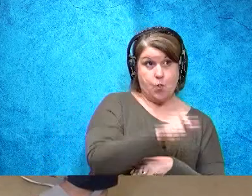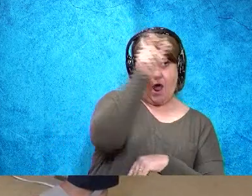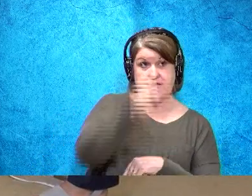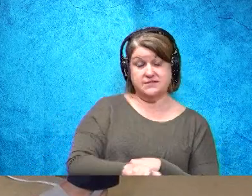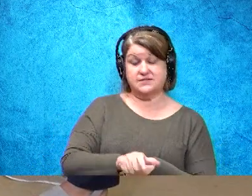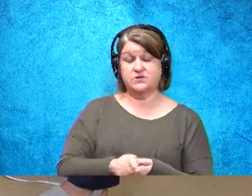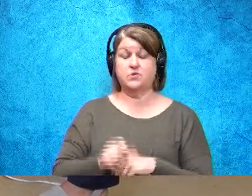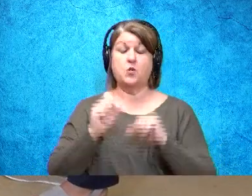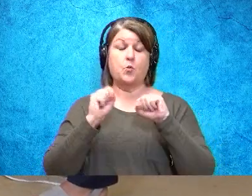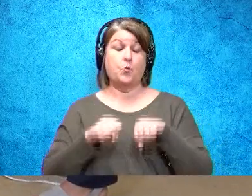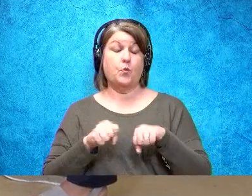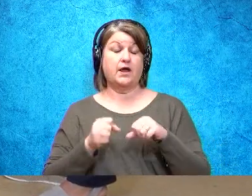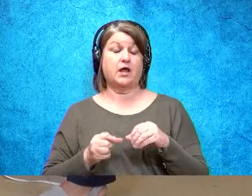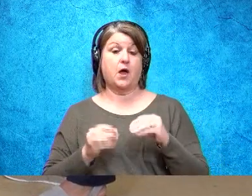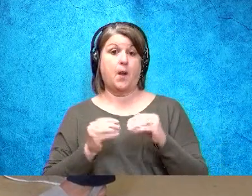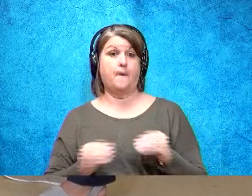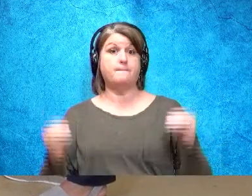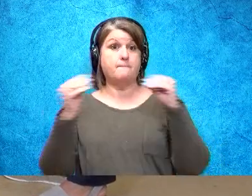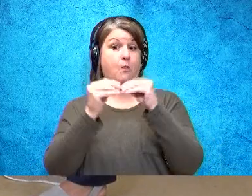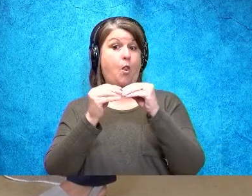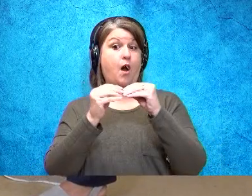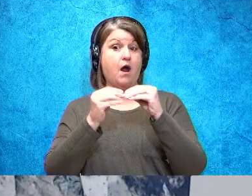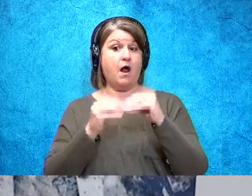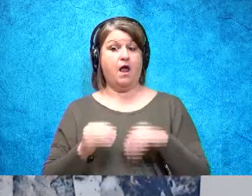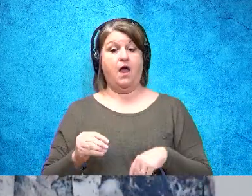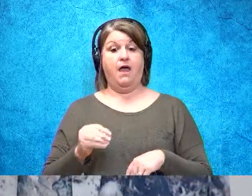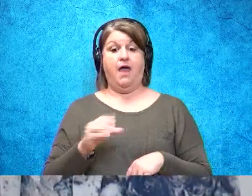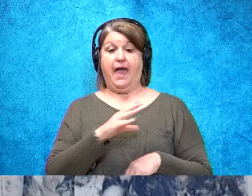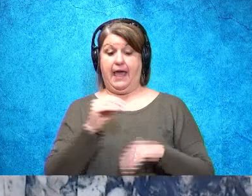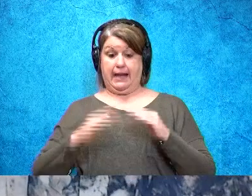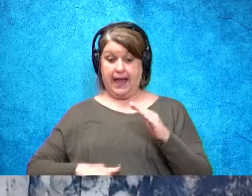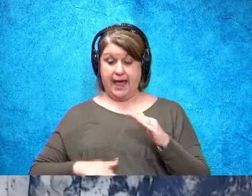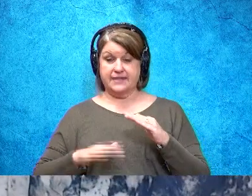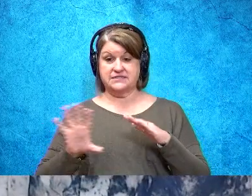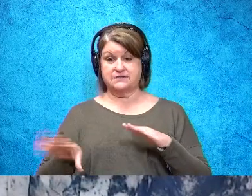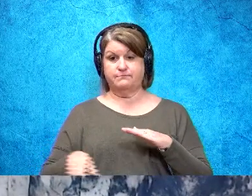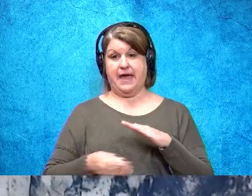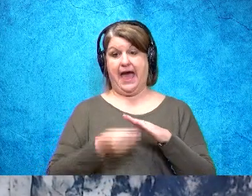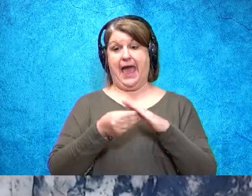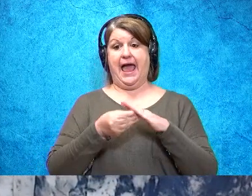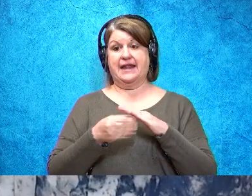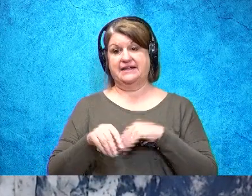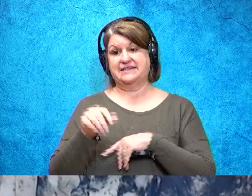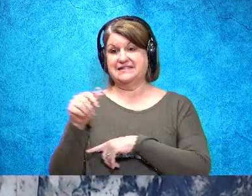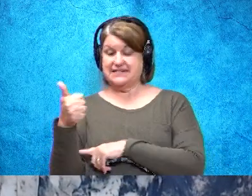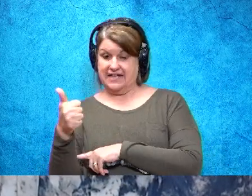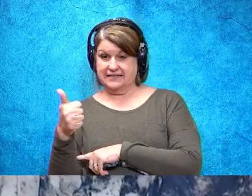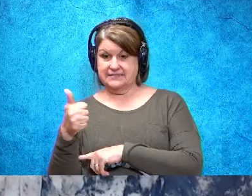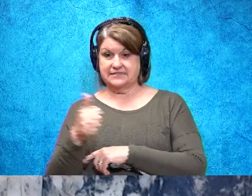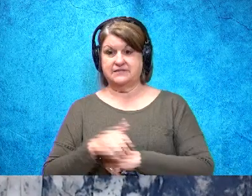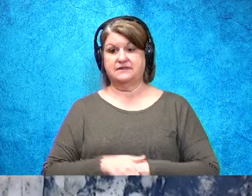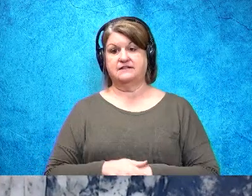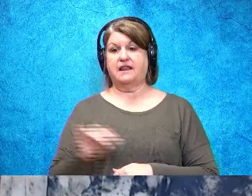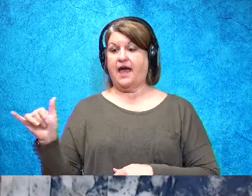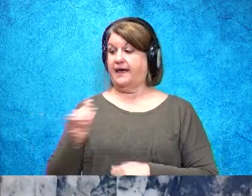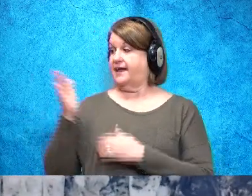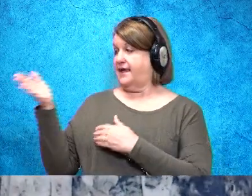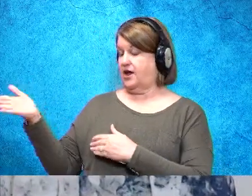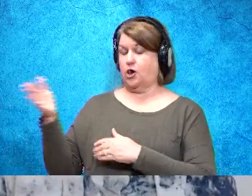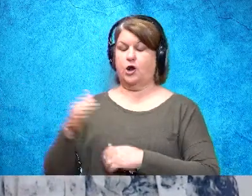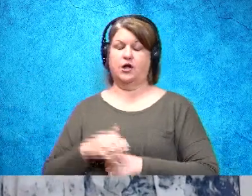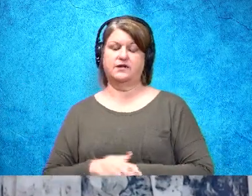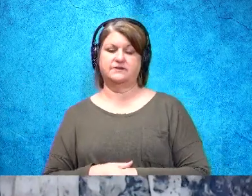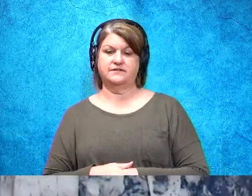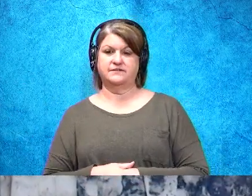go more and less by adding tens, just like we did over here in